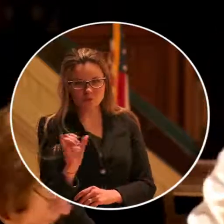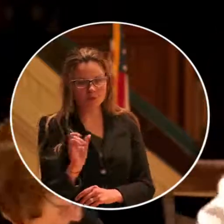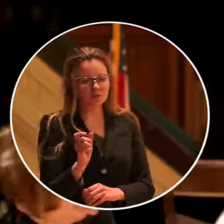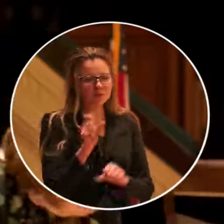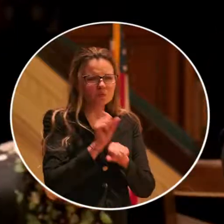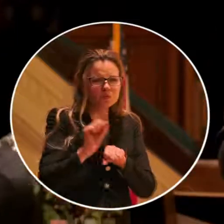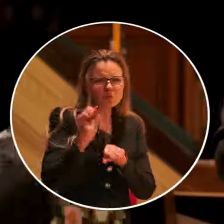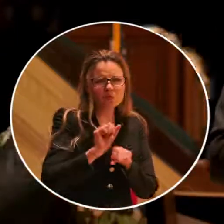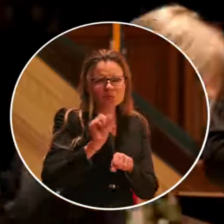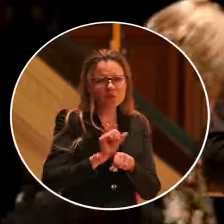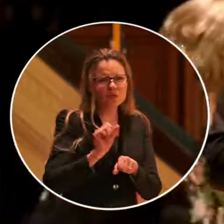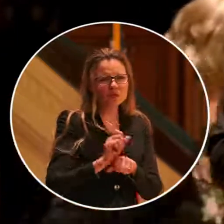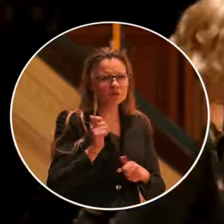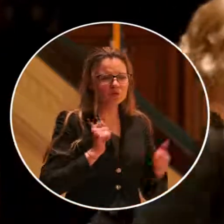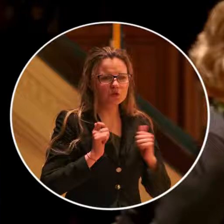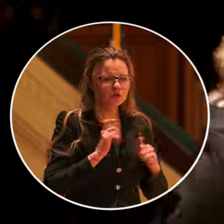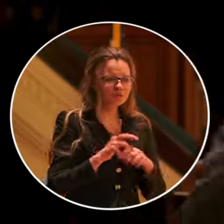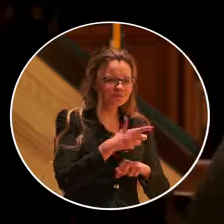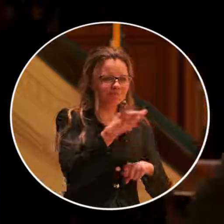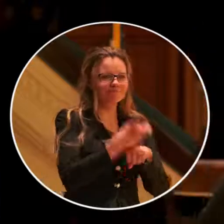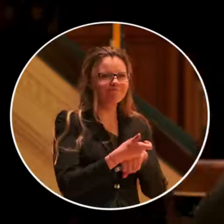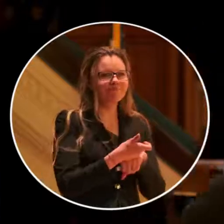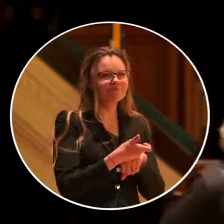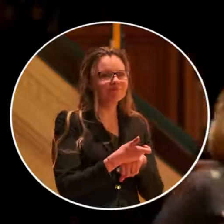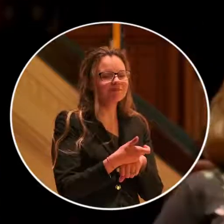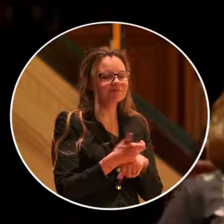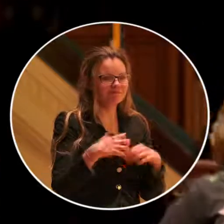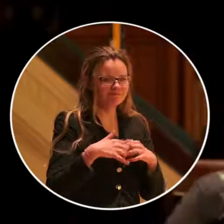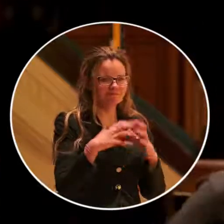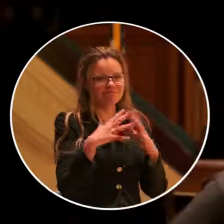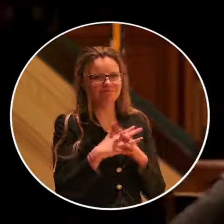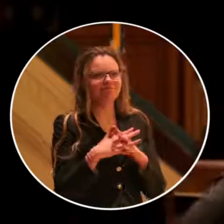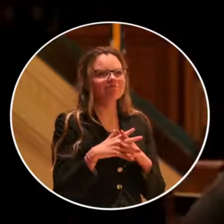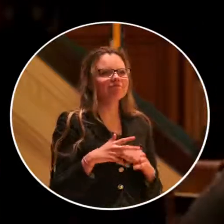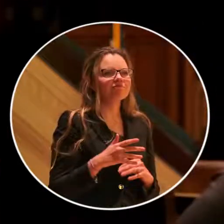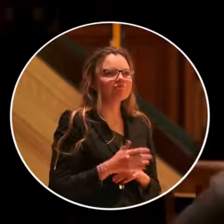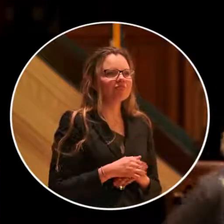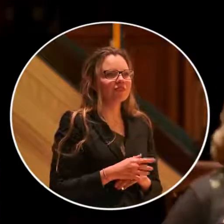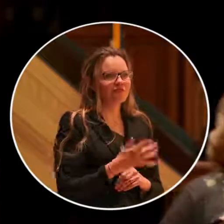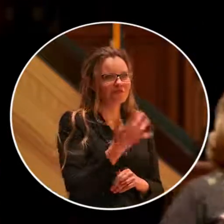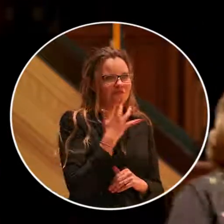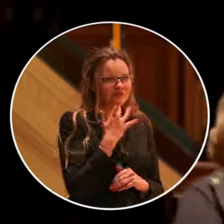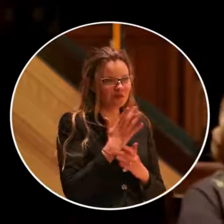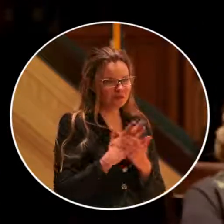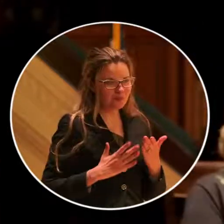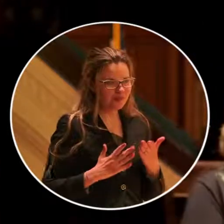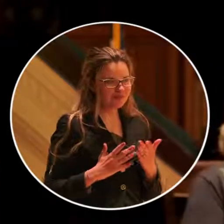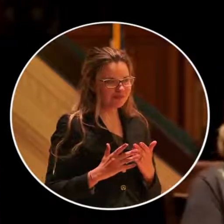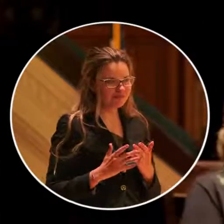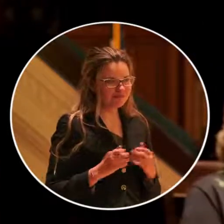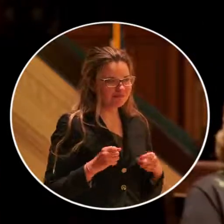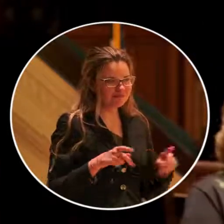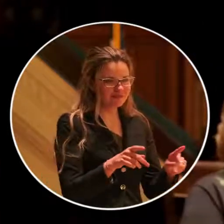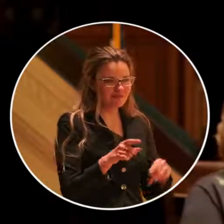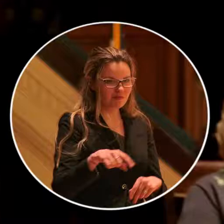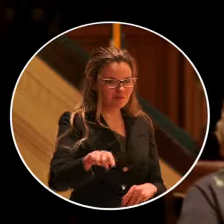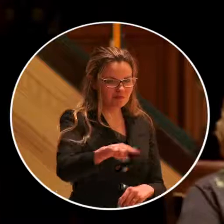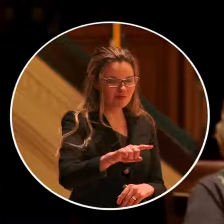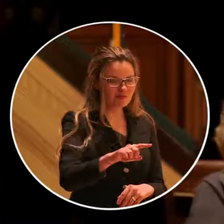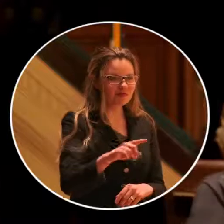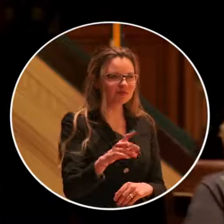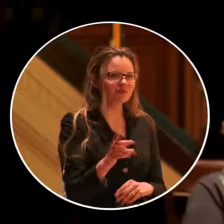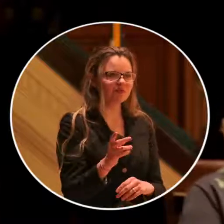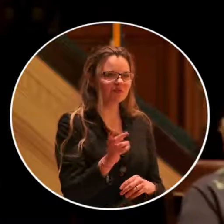show together, and it culminates tonight for our favorite part, letting the audience in to